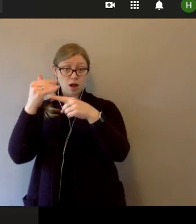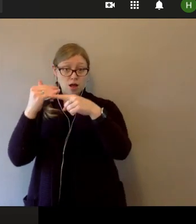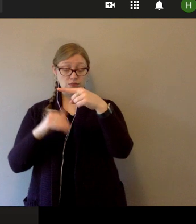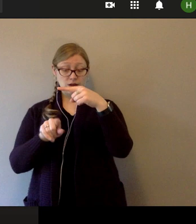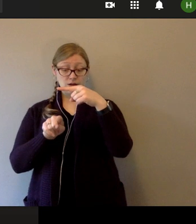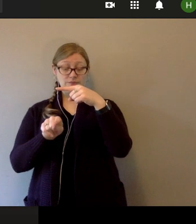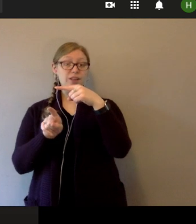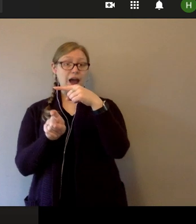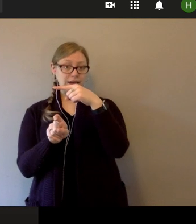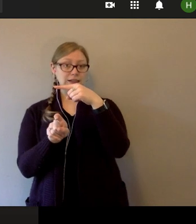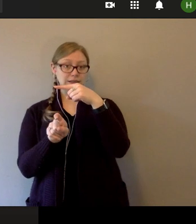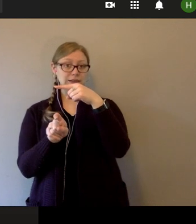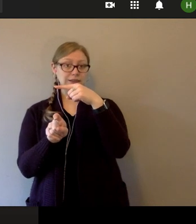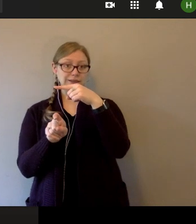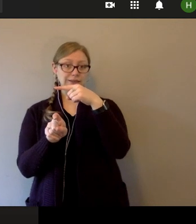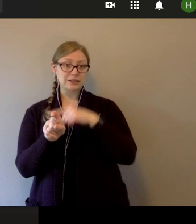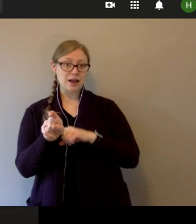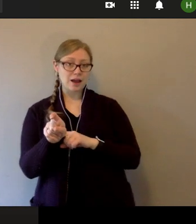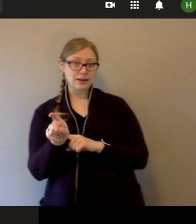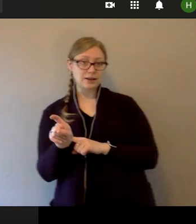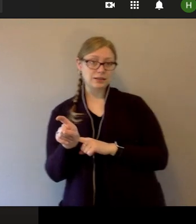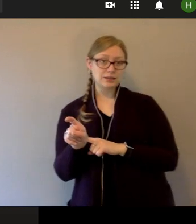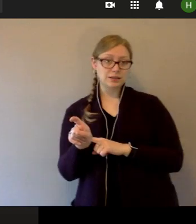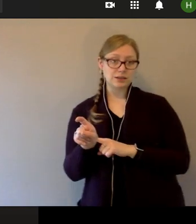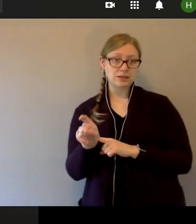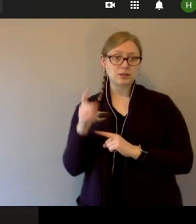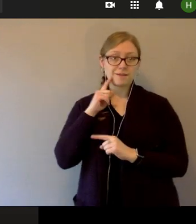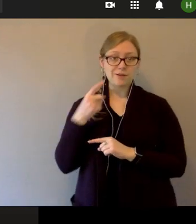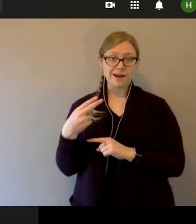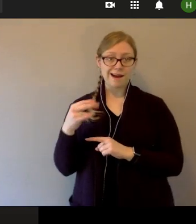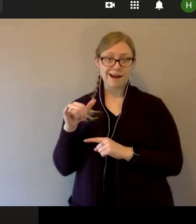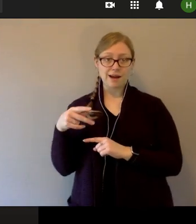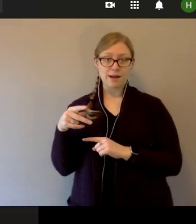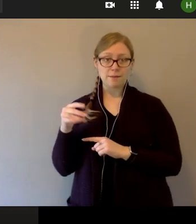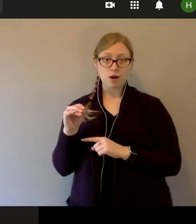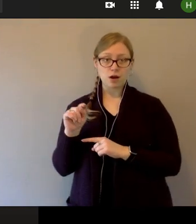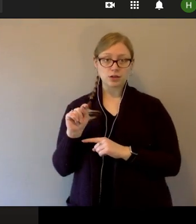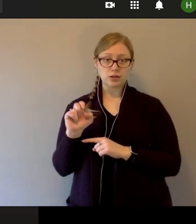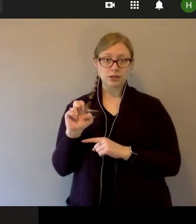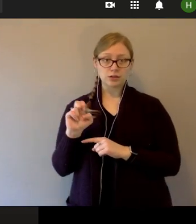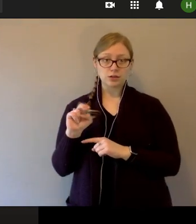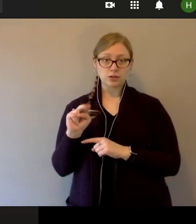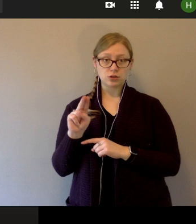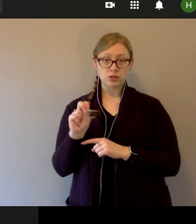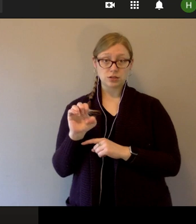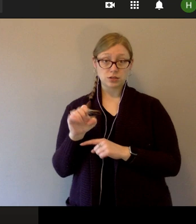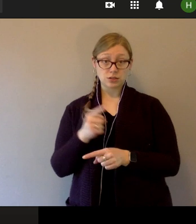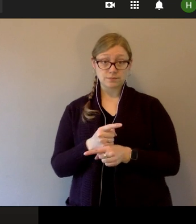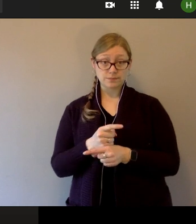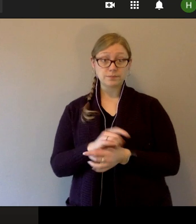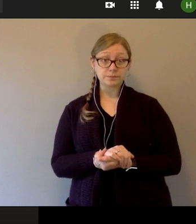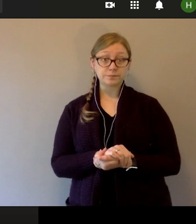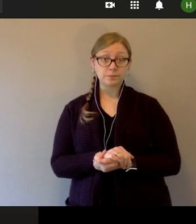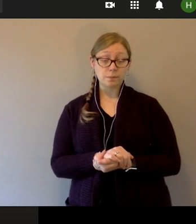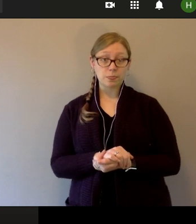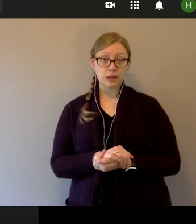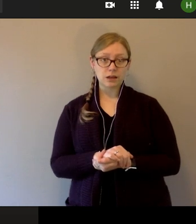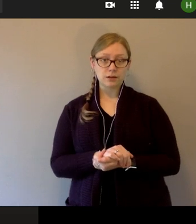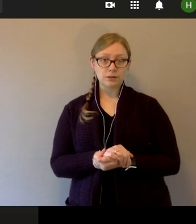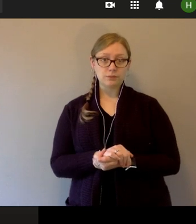is x. So we're using the opposite over hypotenuse ratio. And to solve